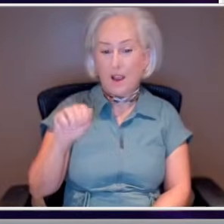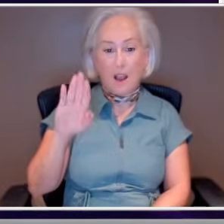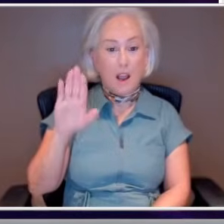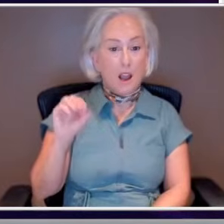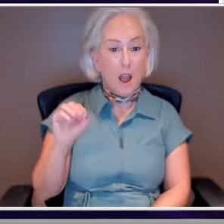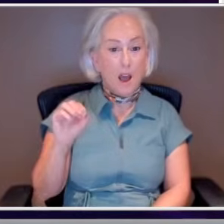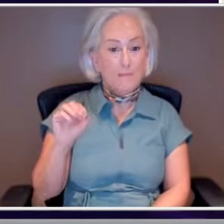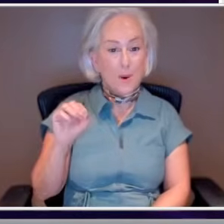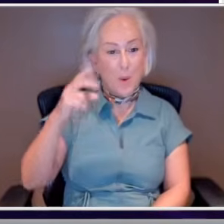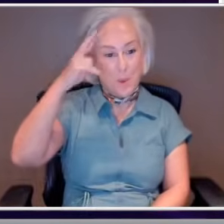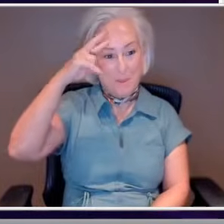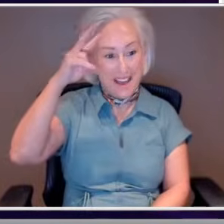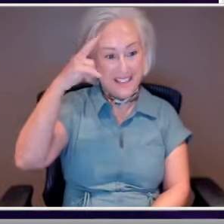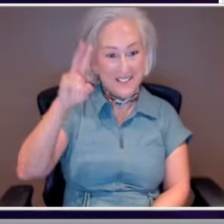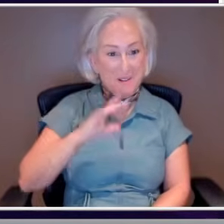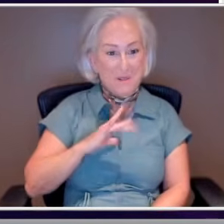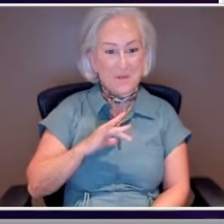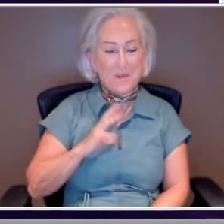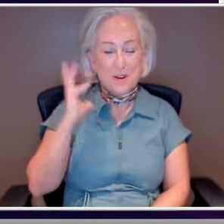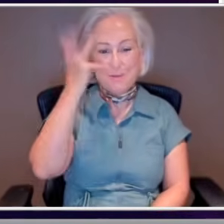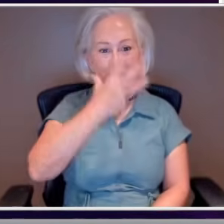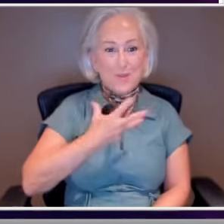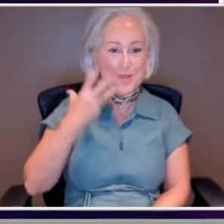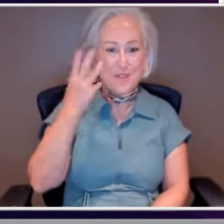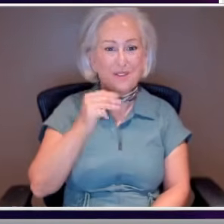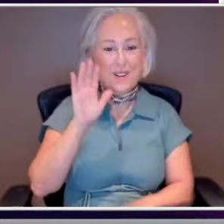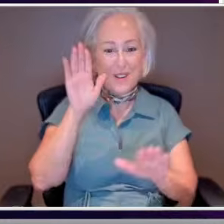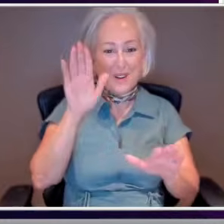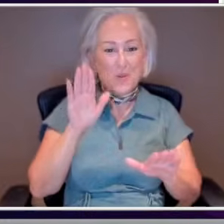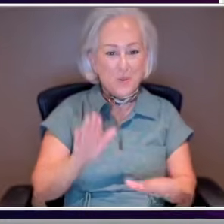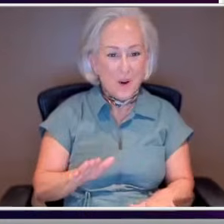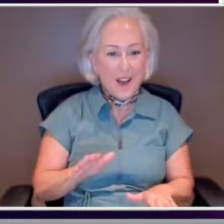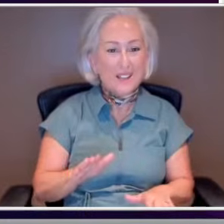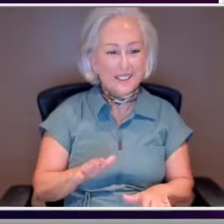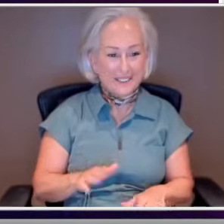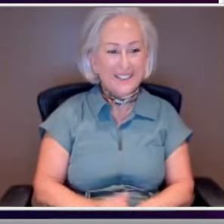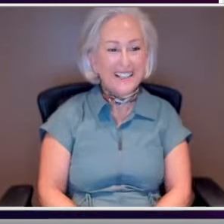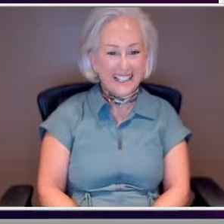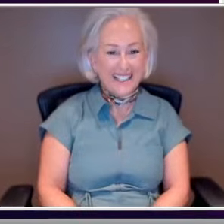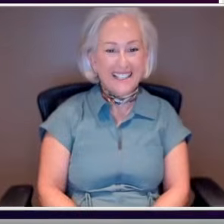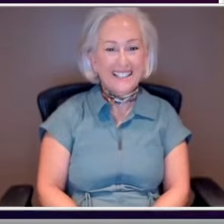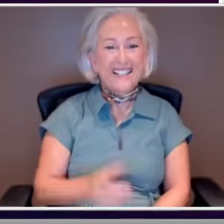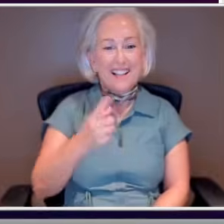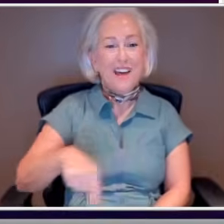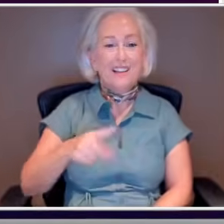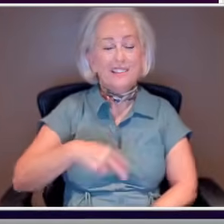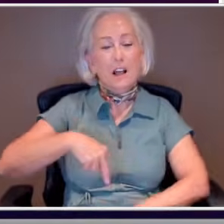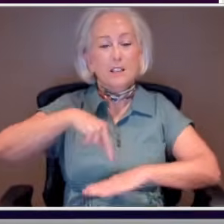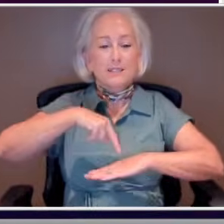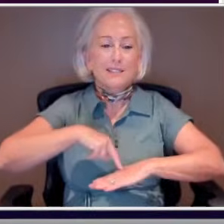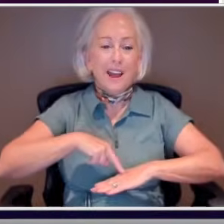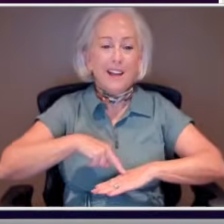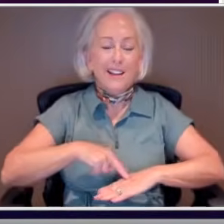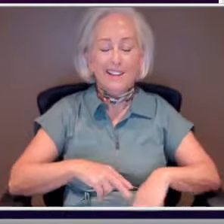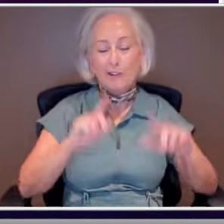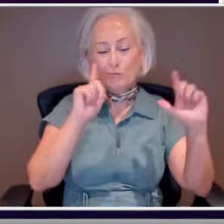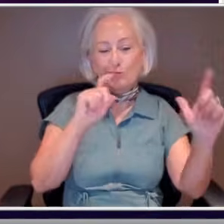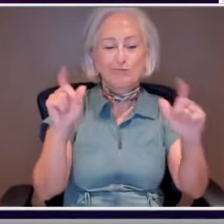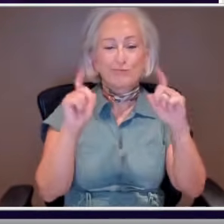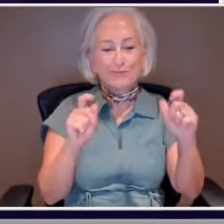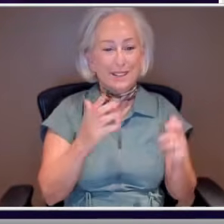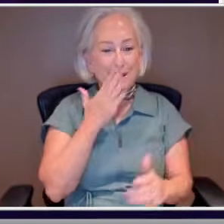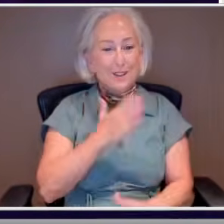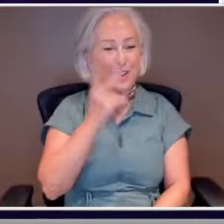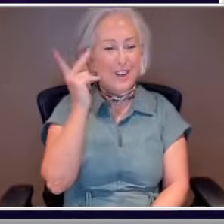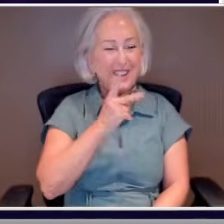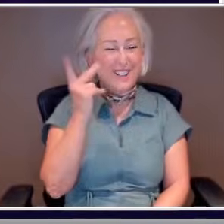Beautiful. That's So. That's wonderful. And you also And that have is us just posing, just taking a few pictures. It's a good-looking group of guys. Yeah.